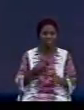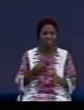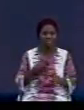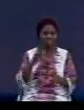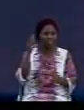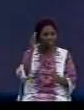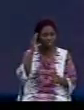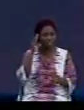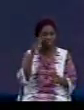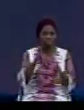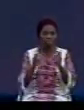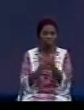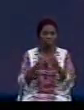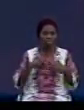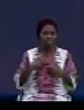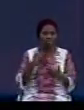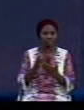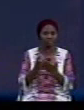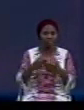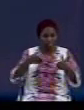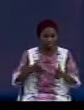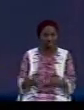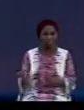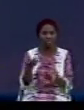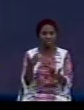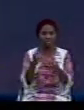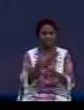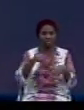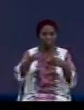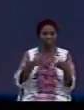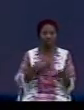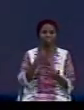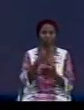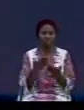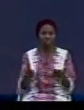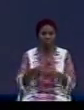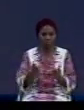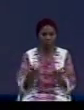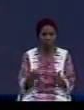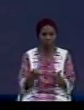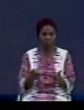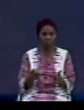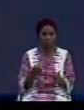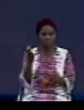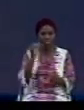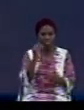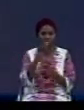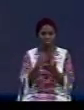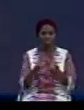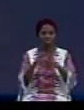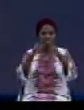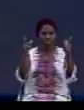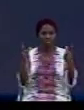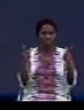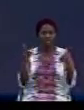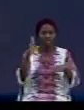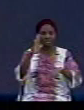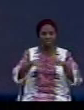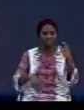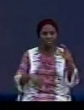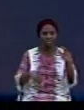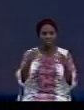come and give me something. But there's something greater than silver and